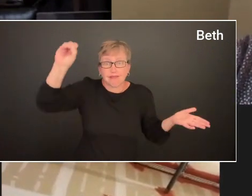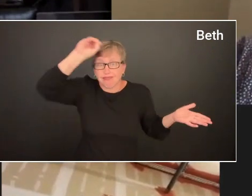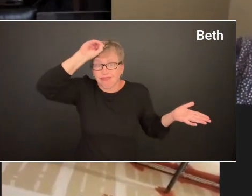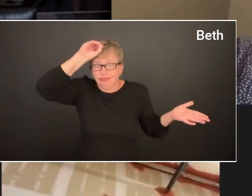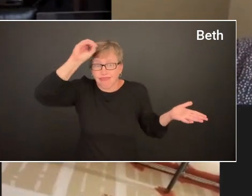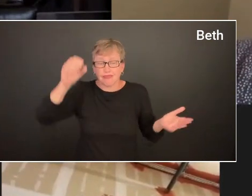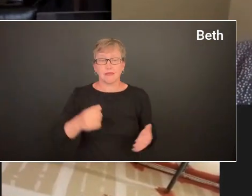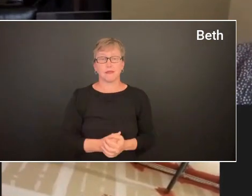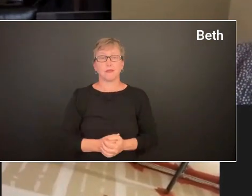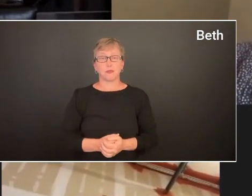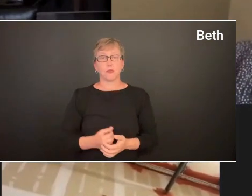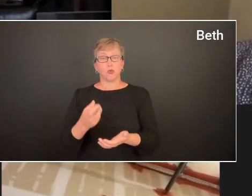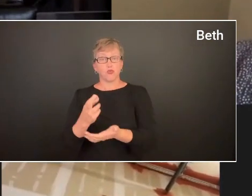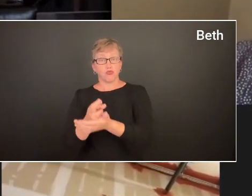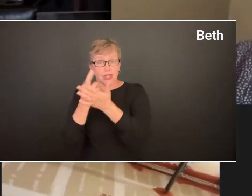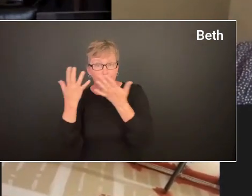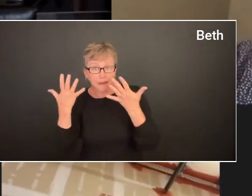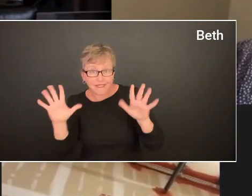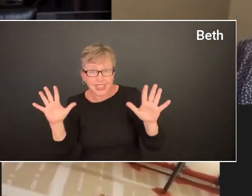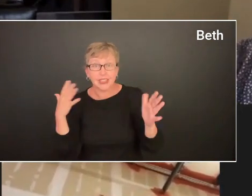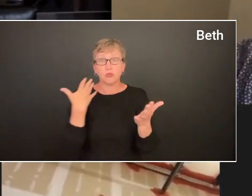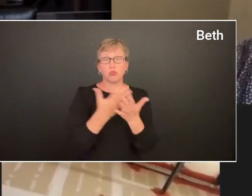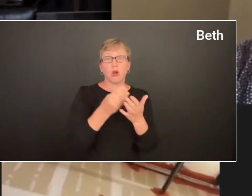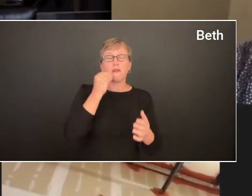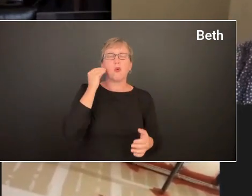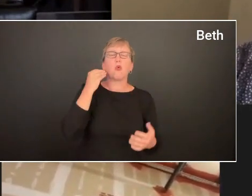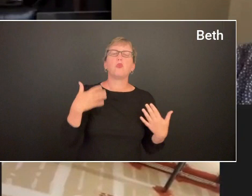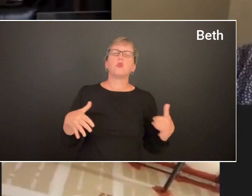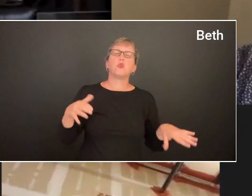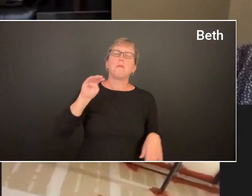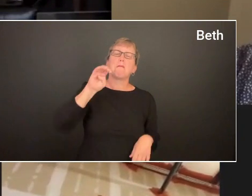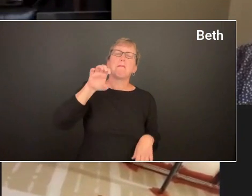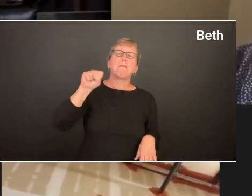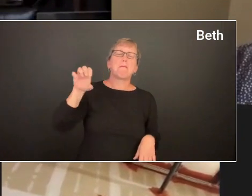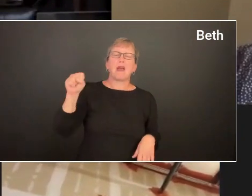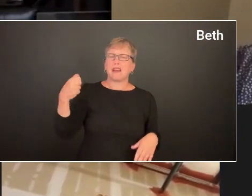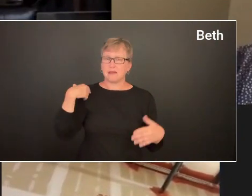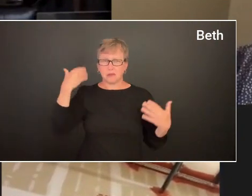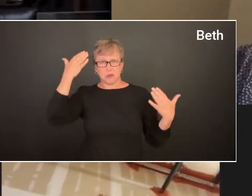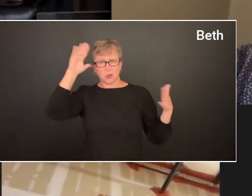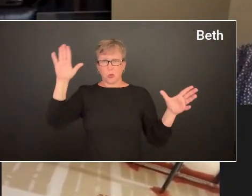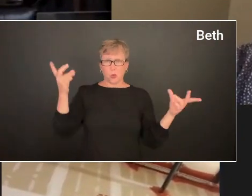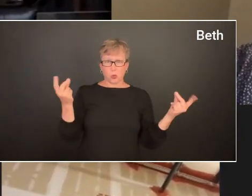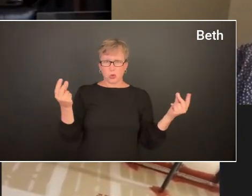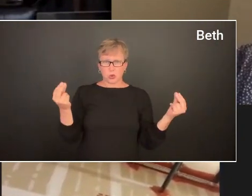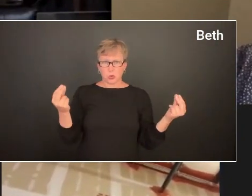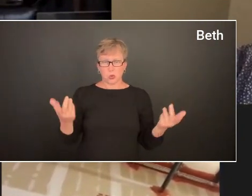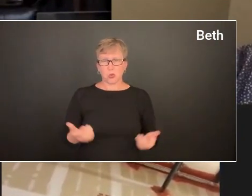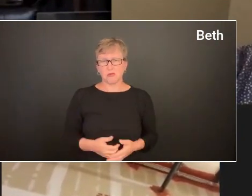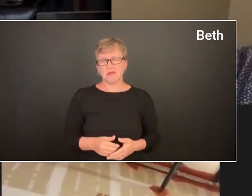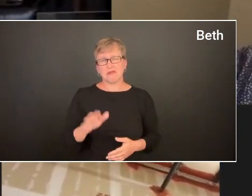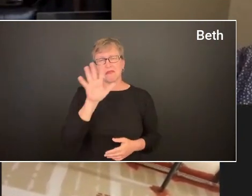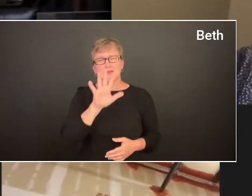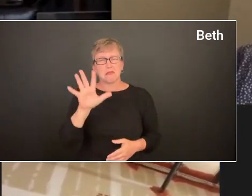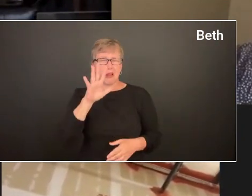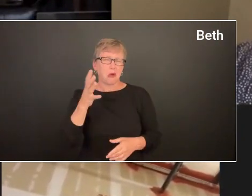other and snuggle. But we didn't know what that was going to be like. And when I got home from rehab, I mean, it was a